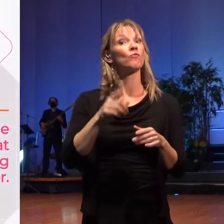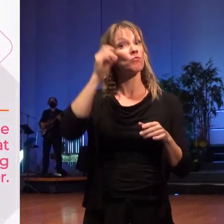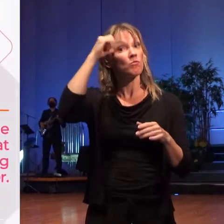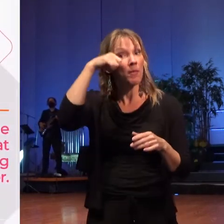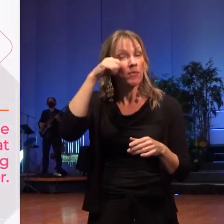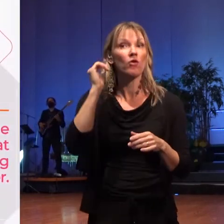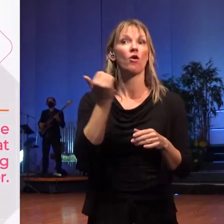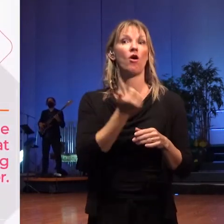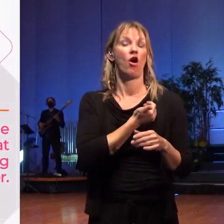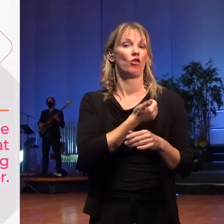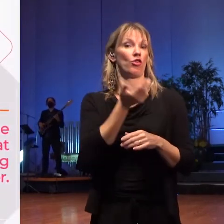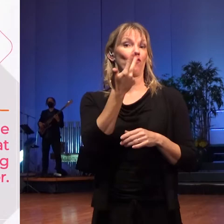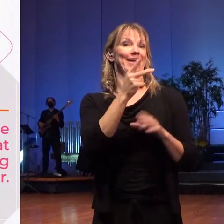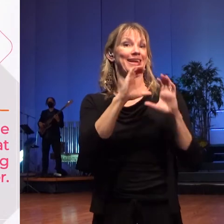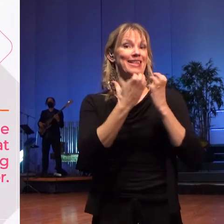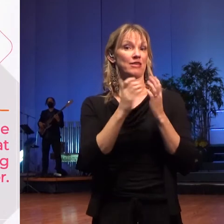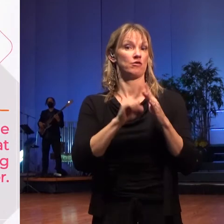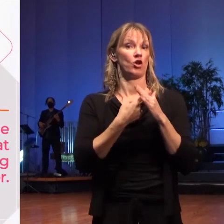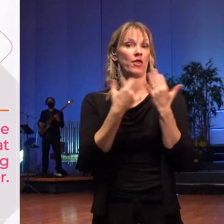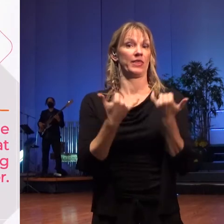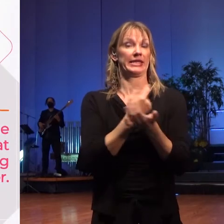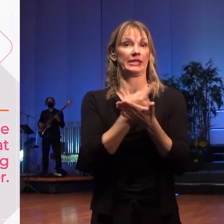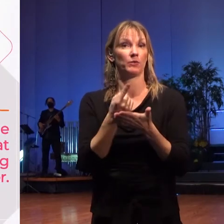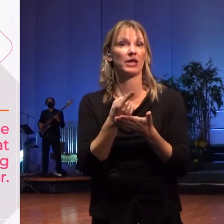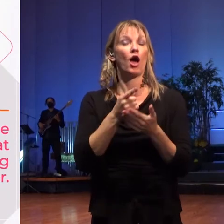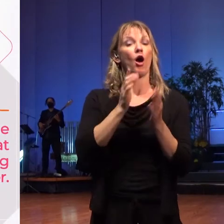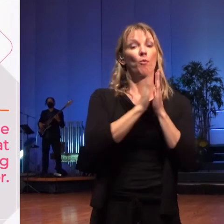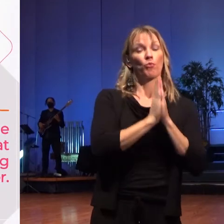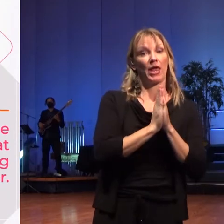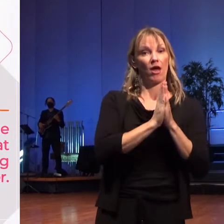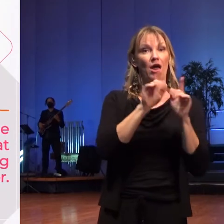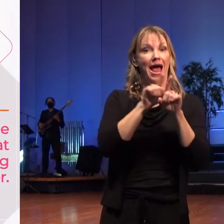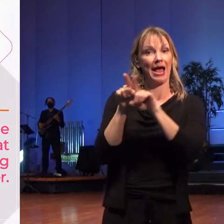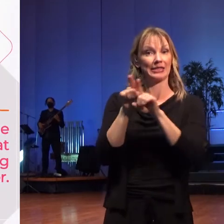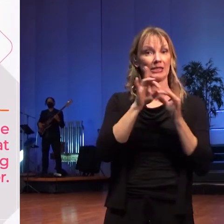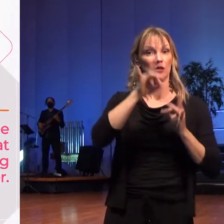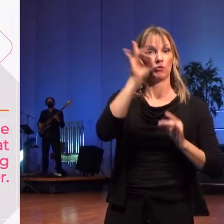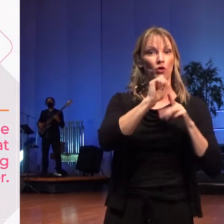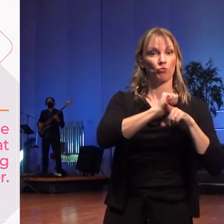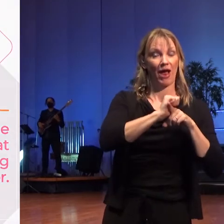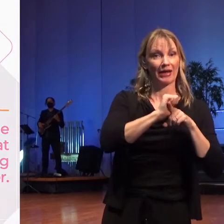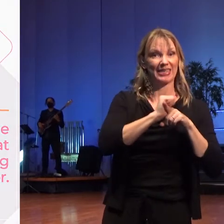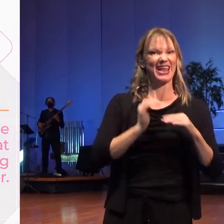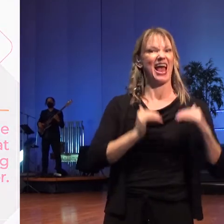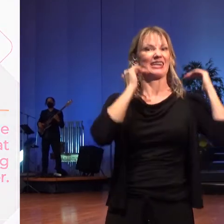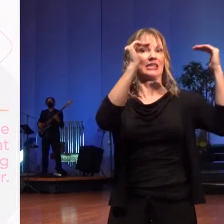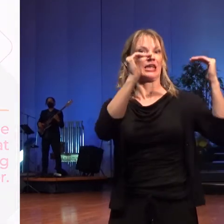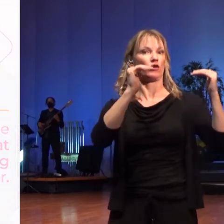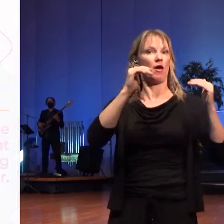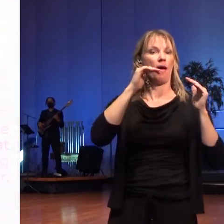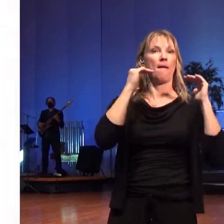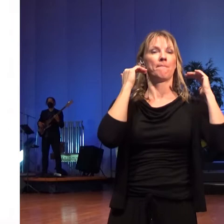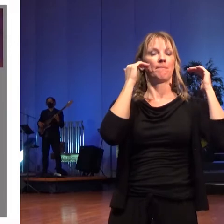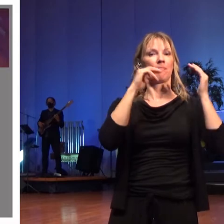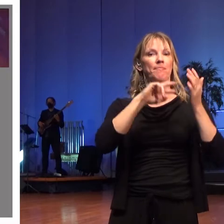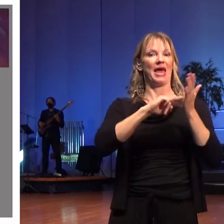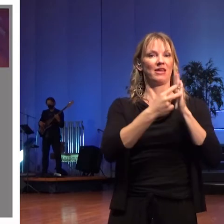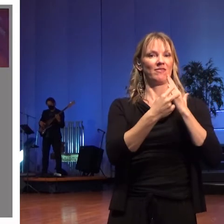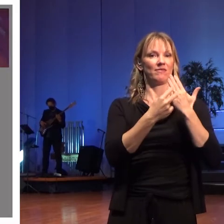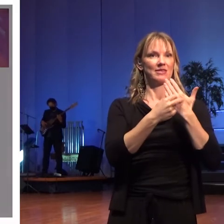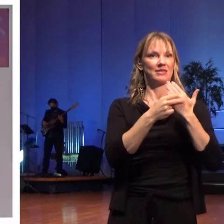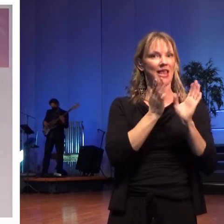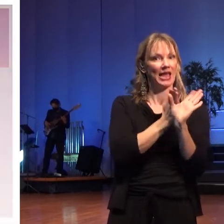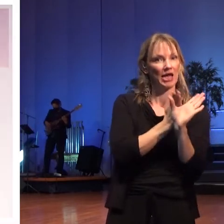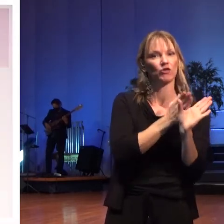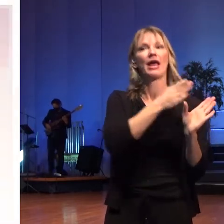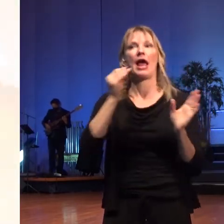3 accredited classes starting this week. Prayer as a Spiritual Practice, Existential Metapsychiatry, and Pillars of New Thought.